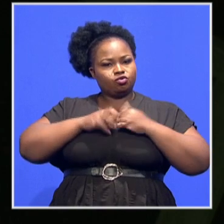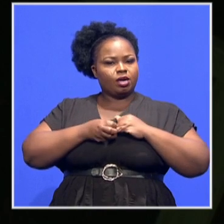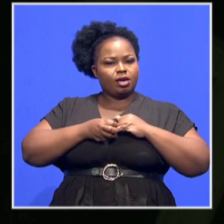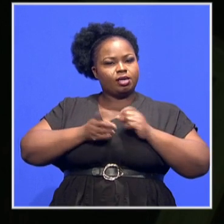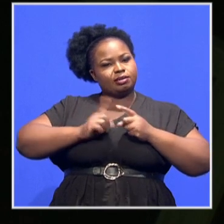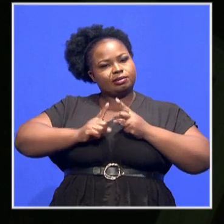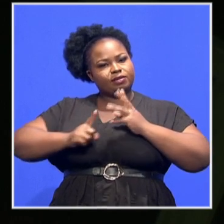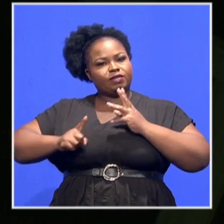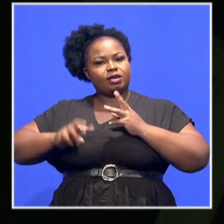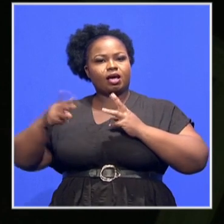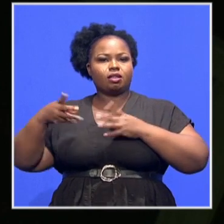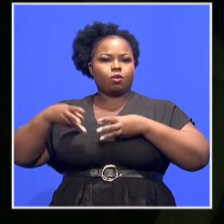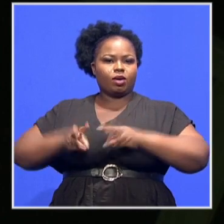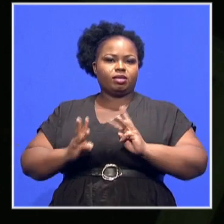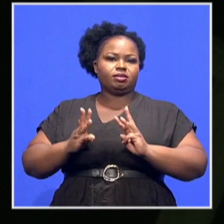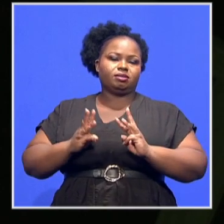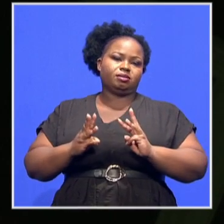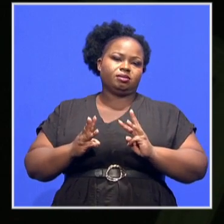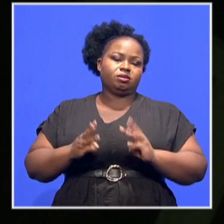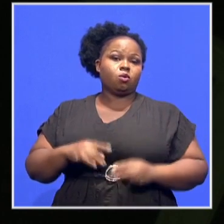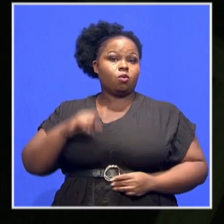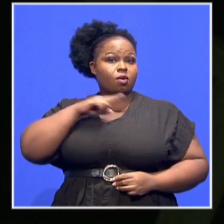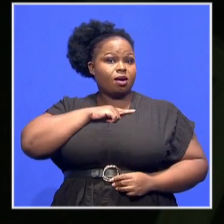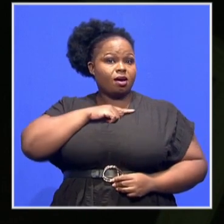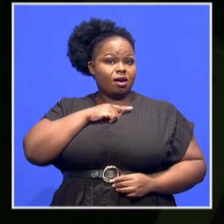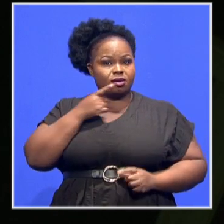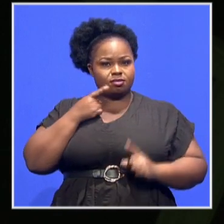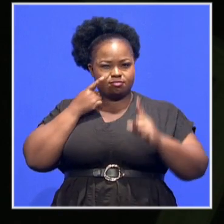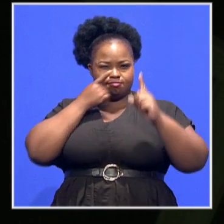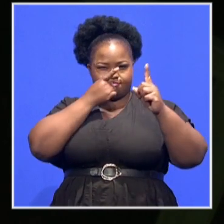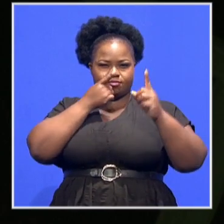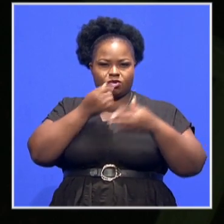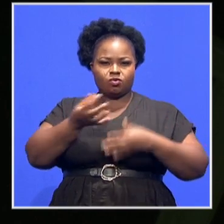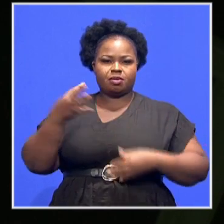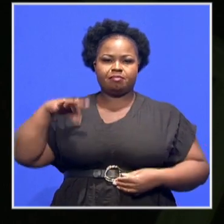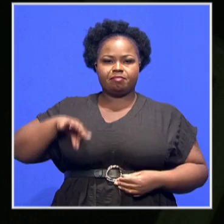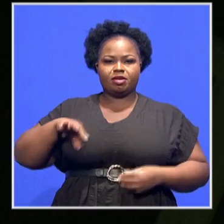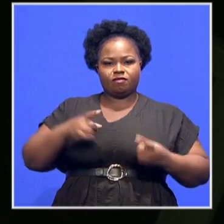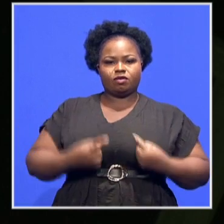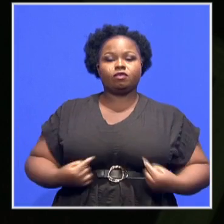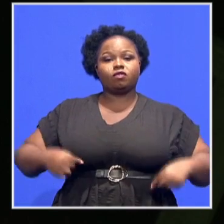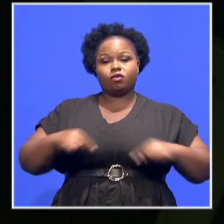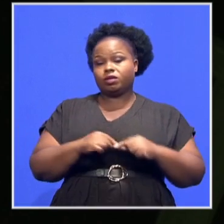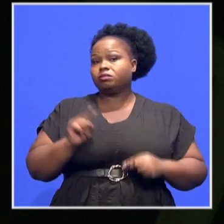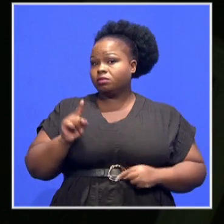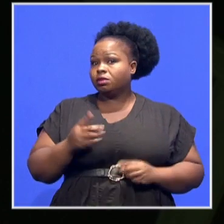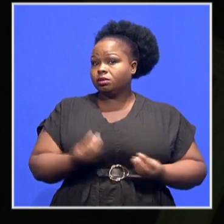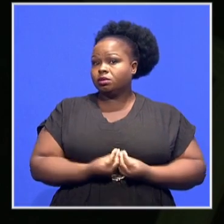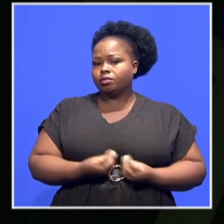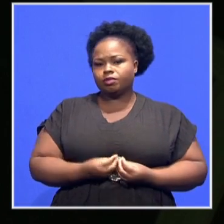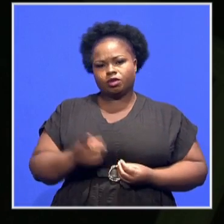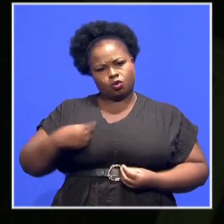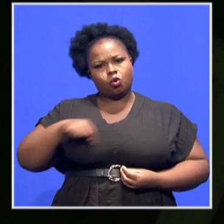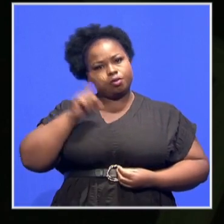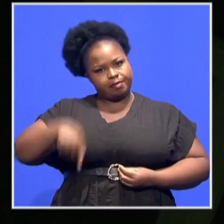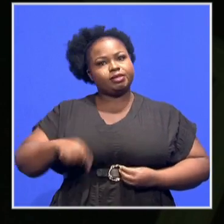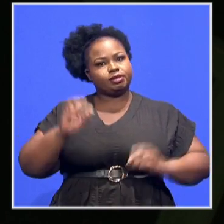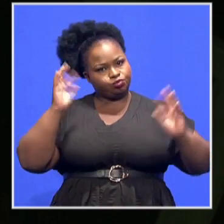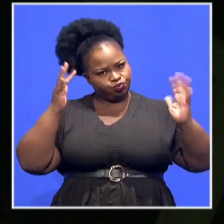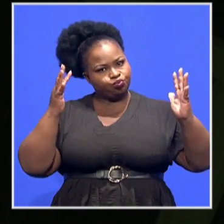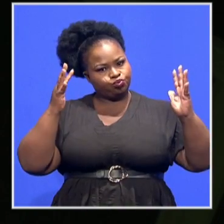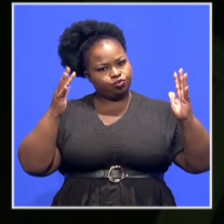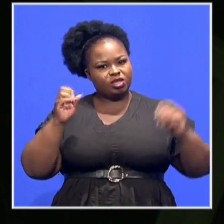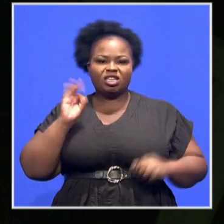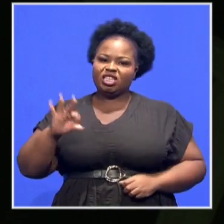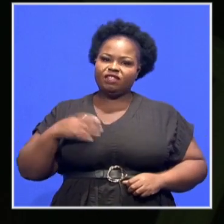forward, because this is for the common good of all of us. And this is something that you should all applaud if you